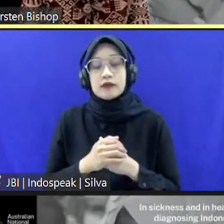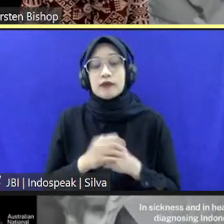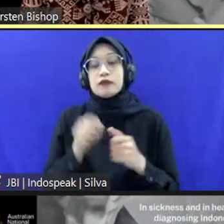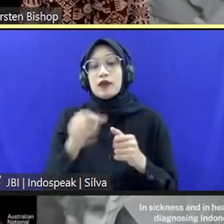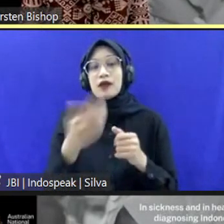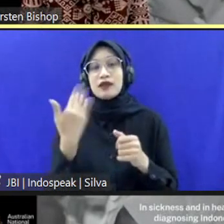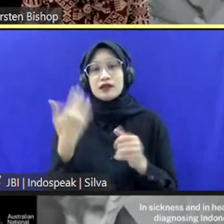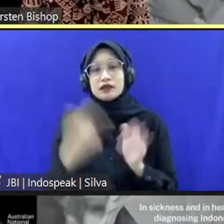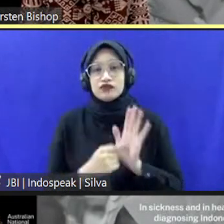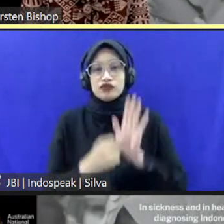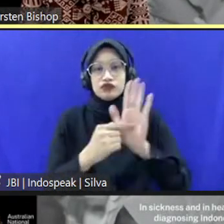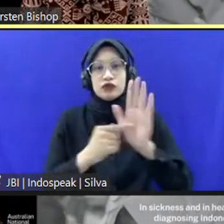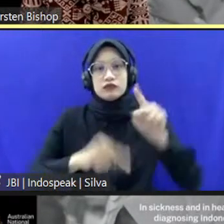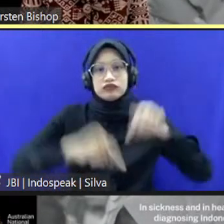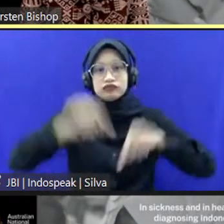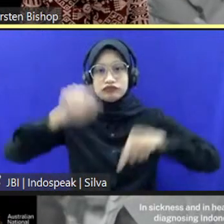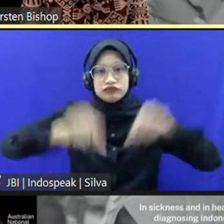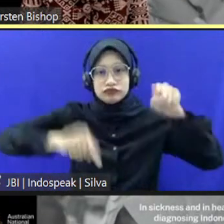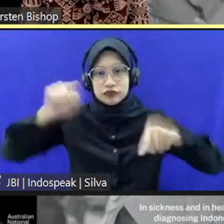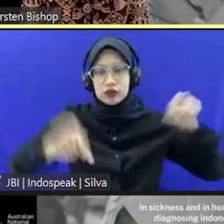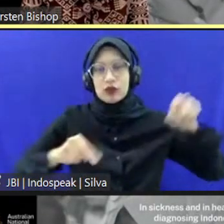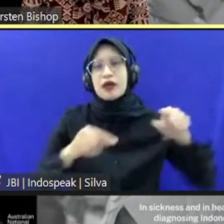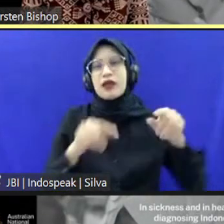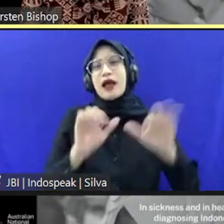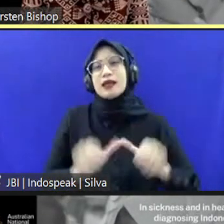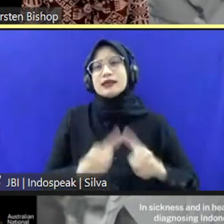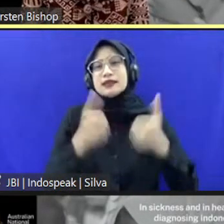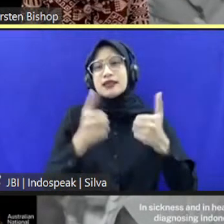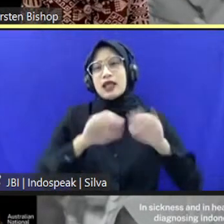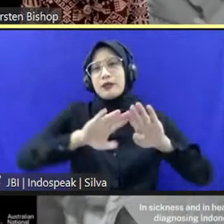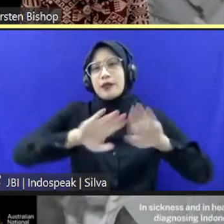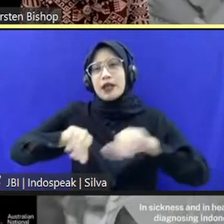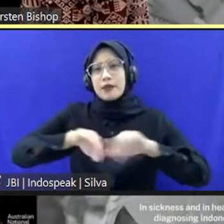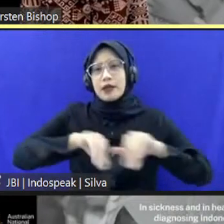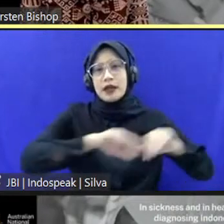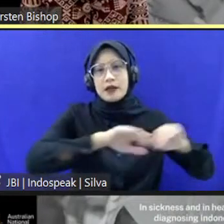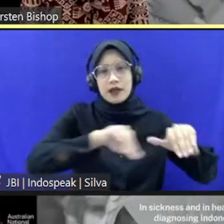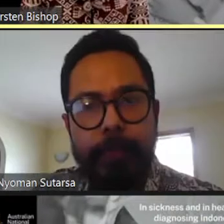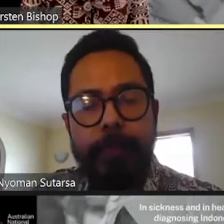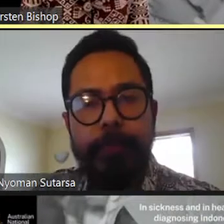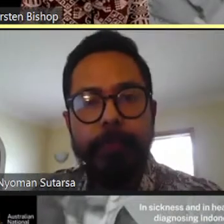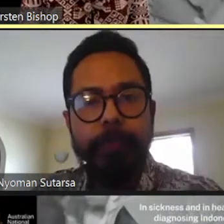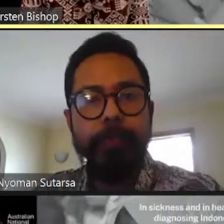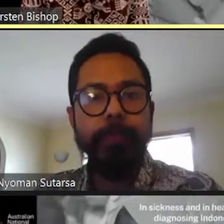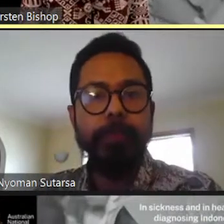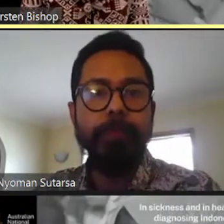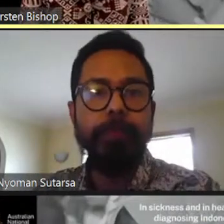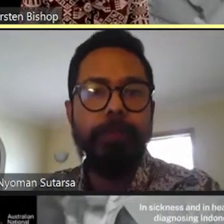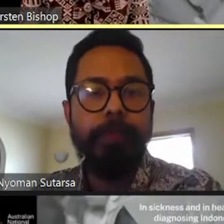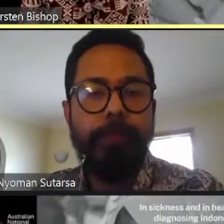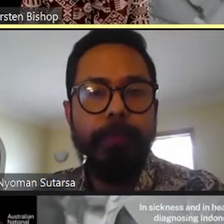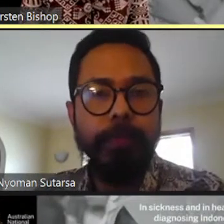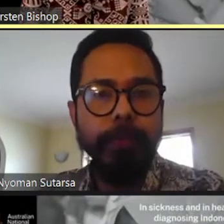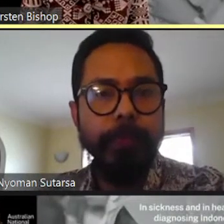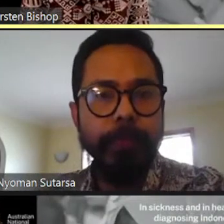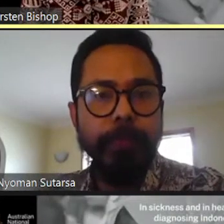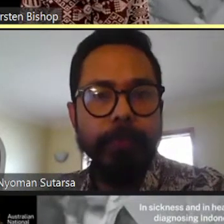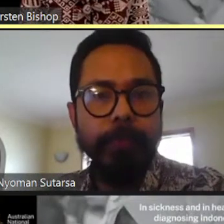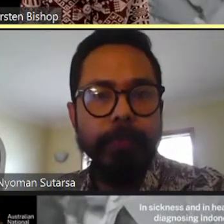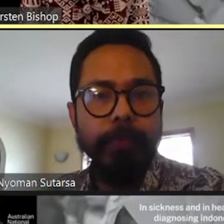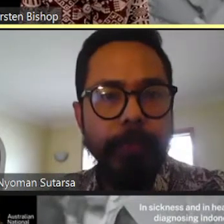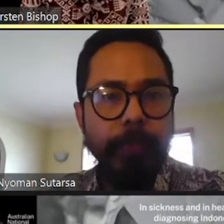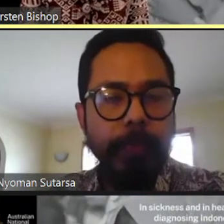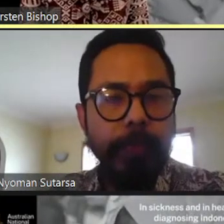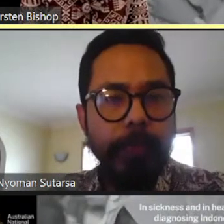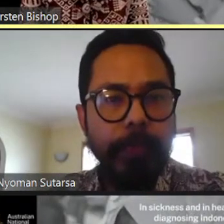Is it to do with the technical challenges from the community to report the surveillance data? So perhaps with those two, I'll throw back